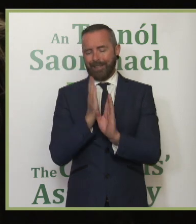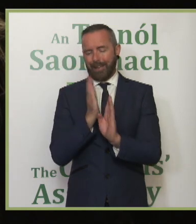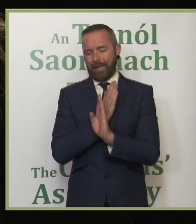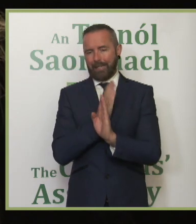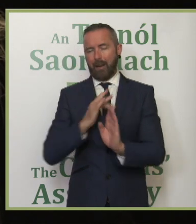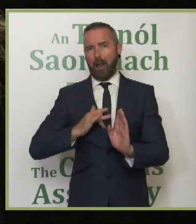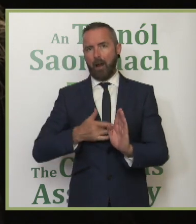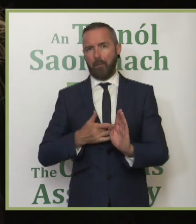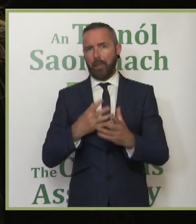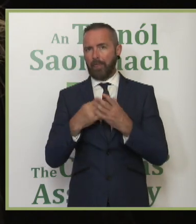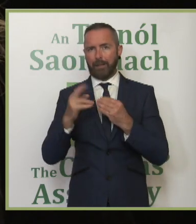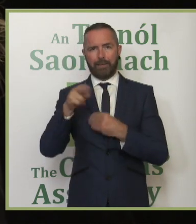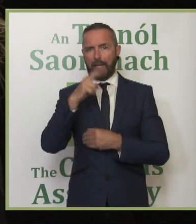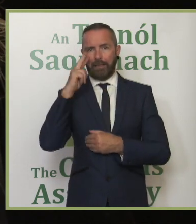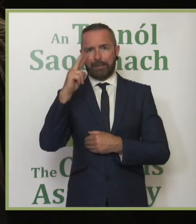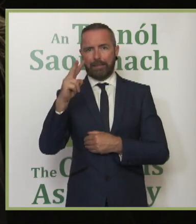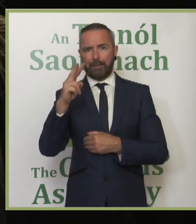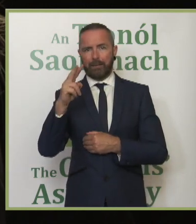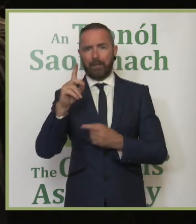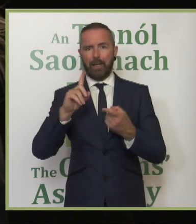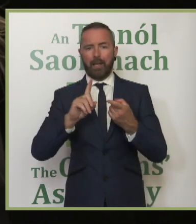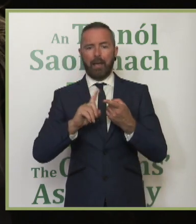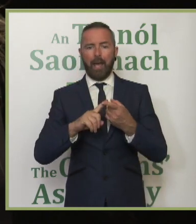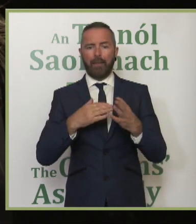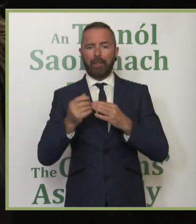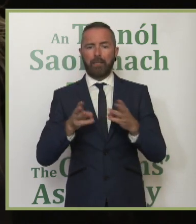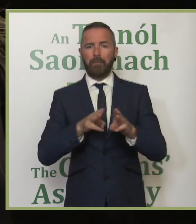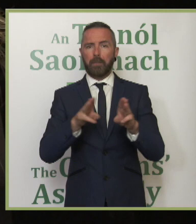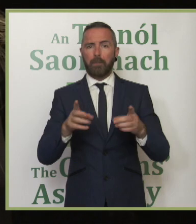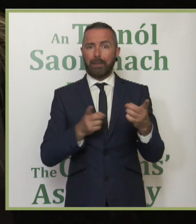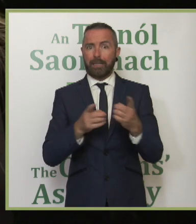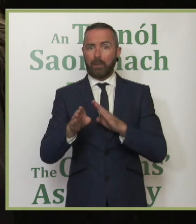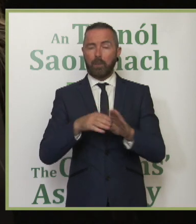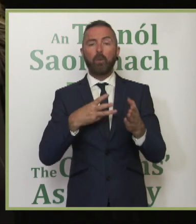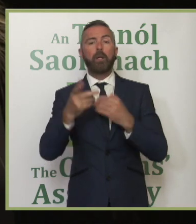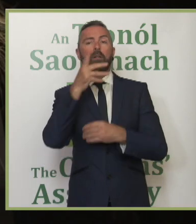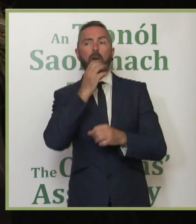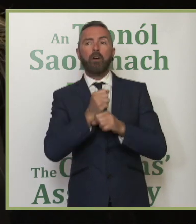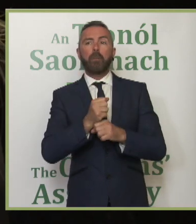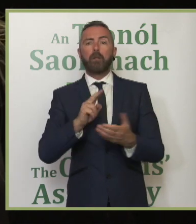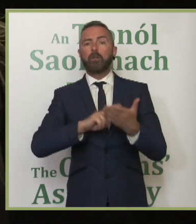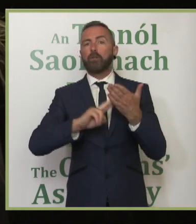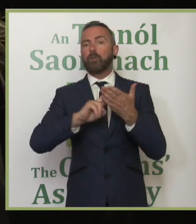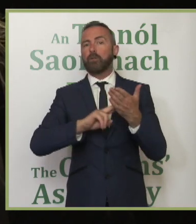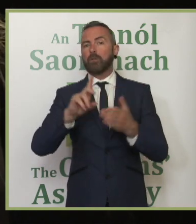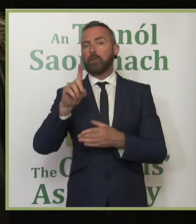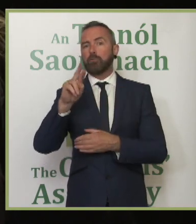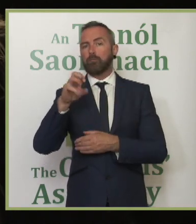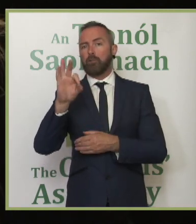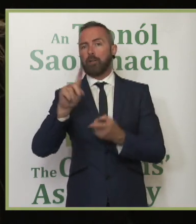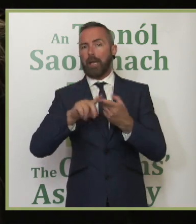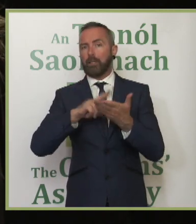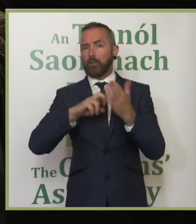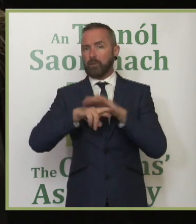and the adversities that people deal with. And so when we're talking about drug use and drug users,